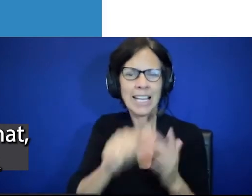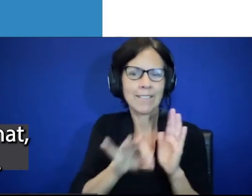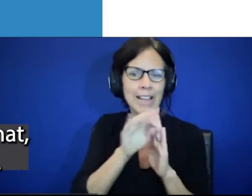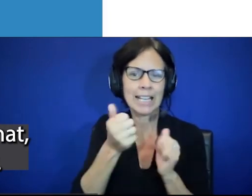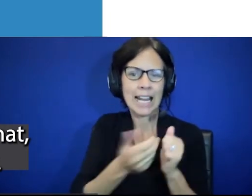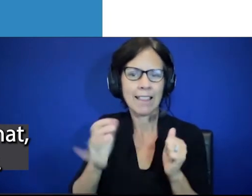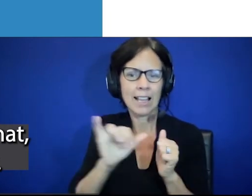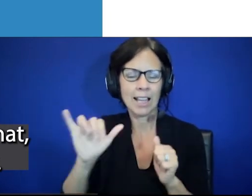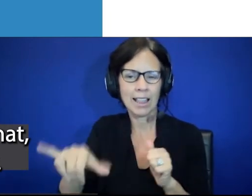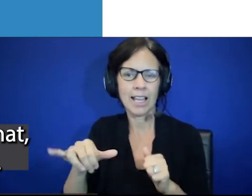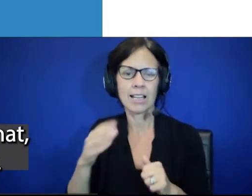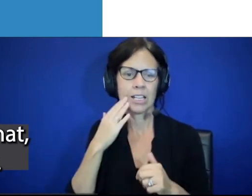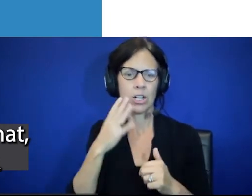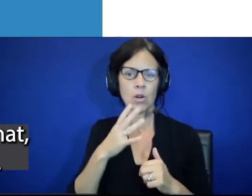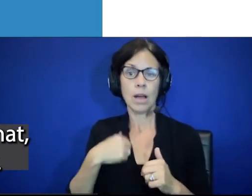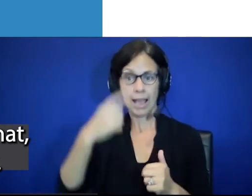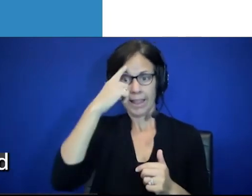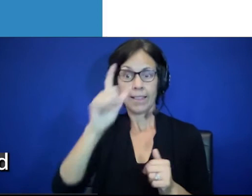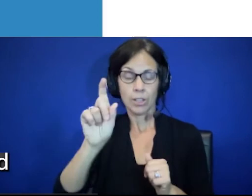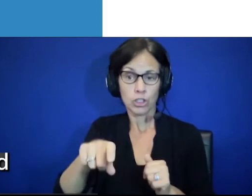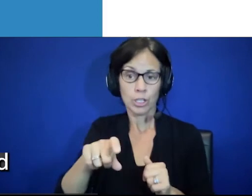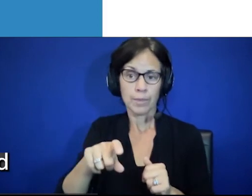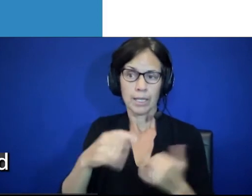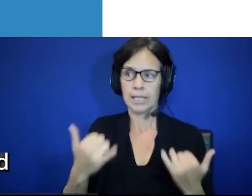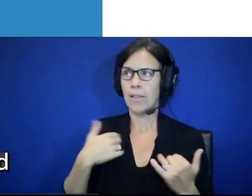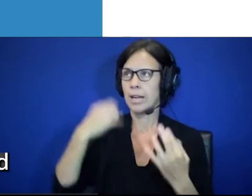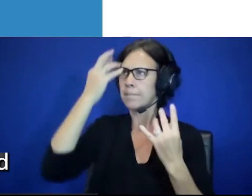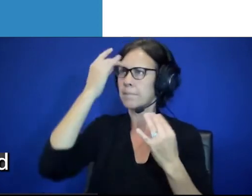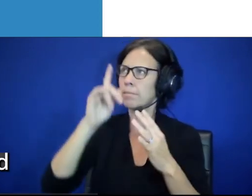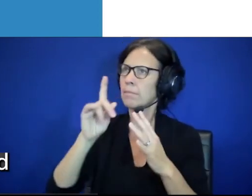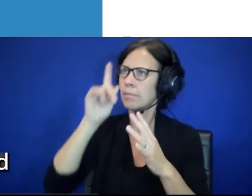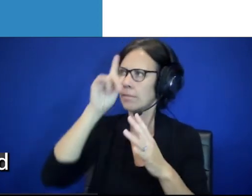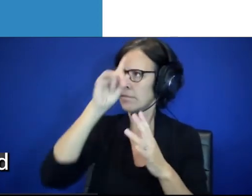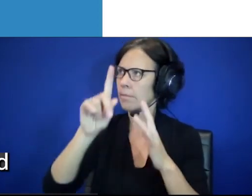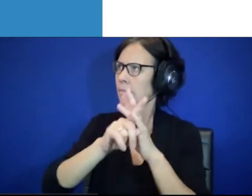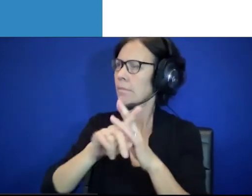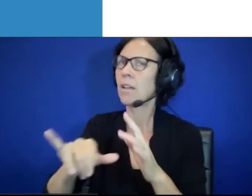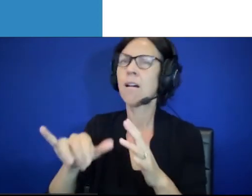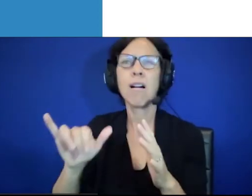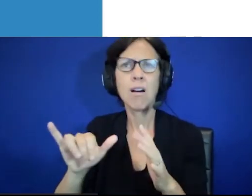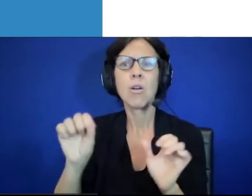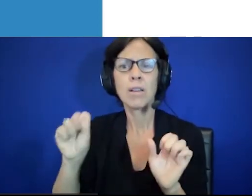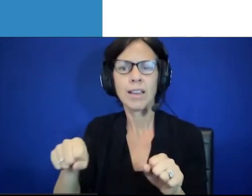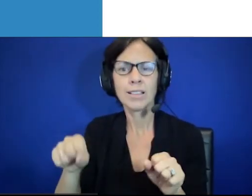that, which I think there should be now that I think about it, because it would